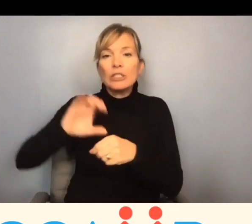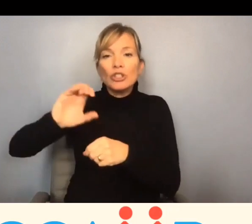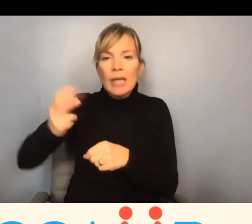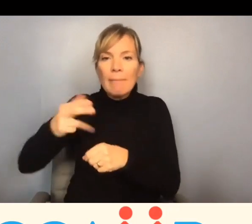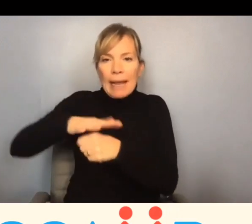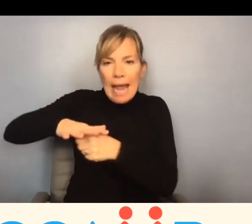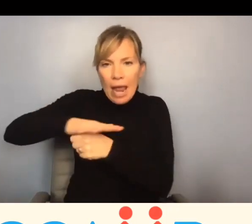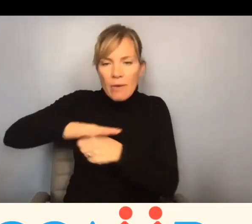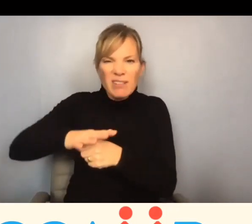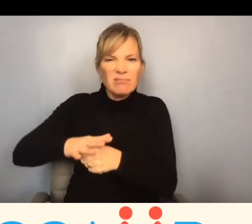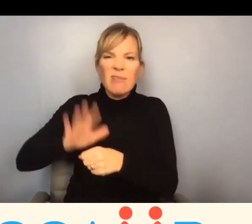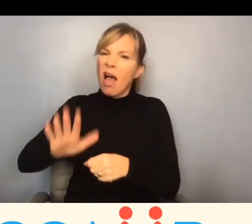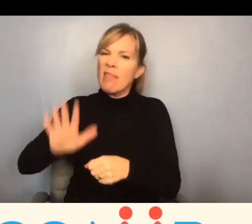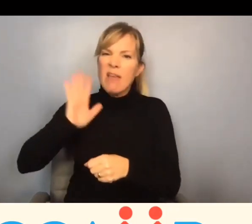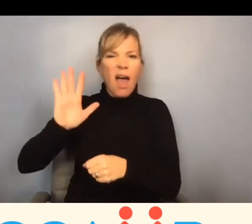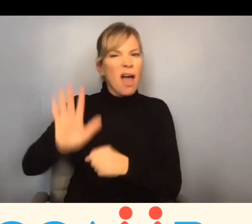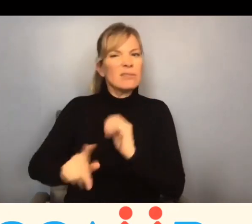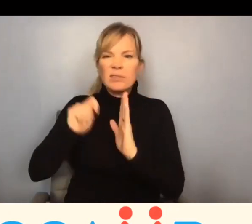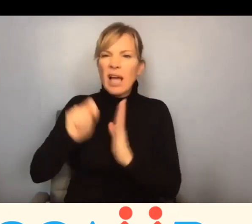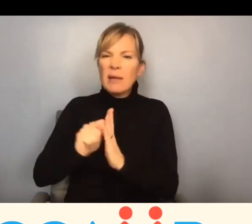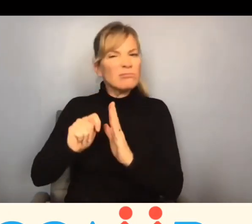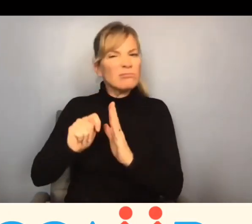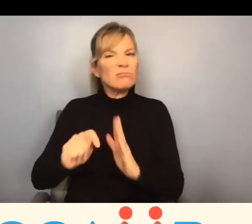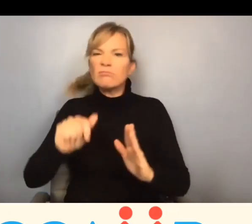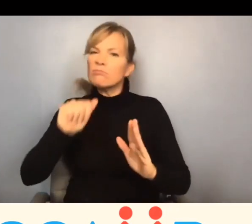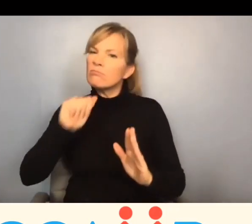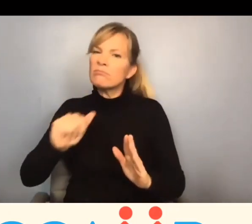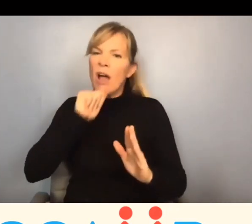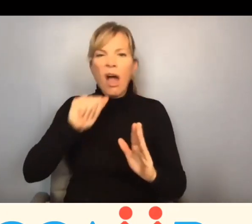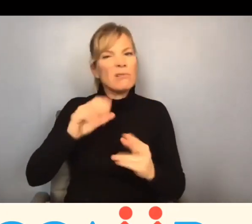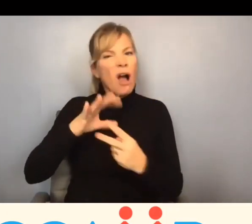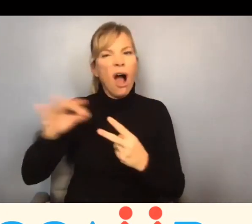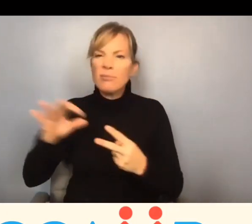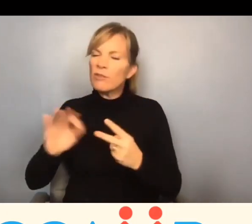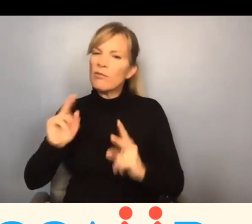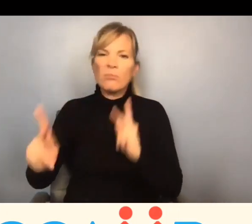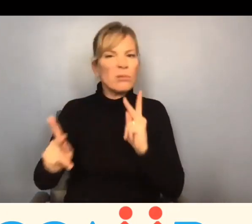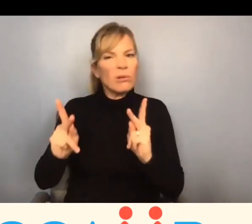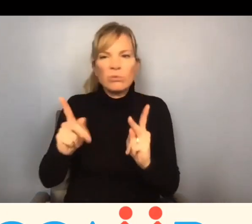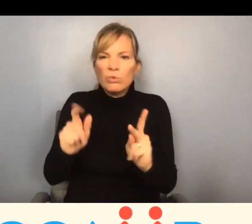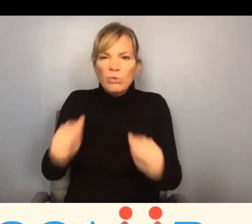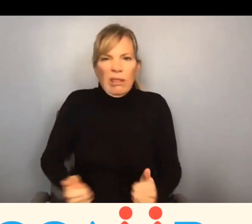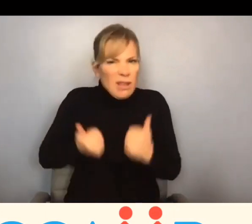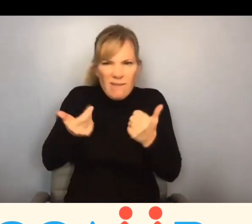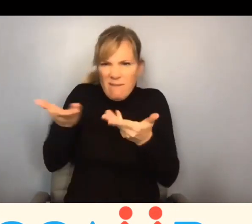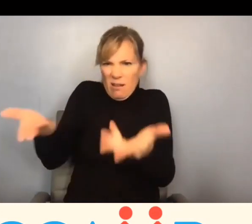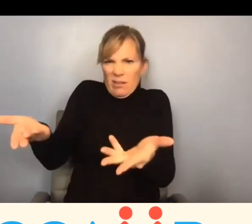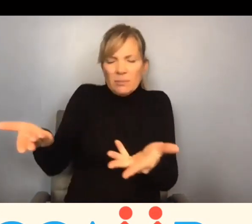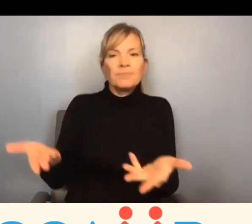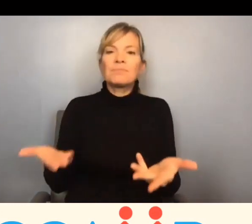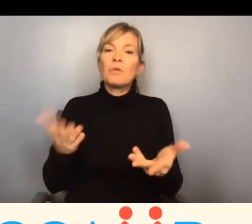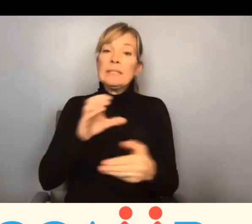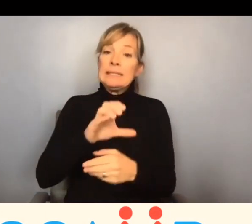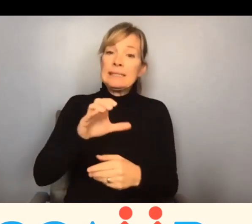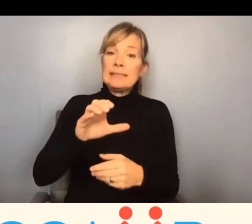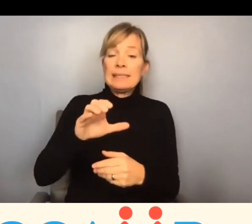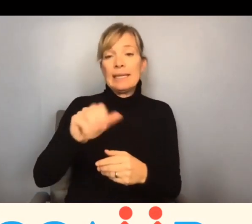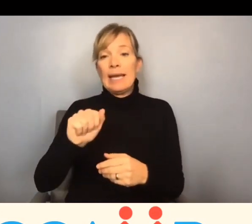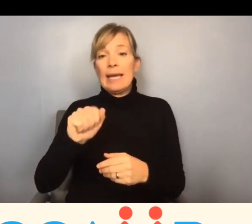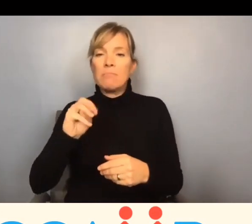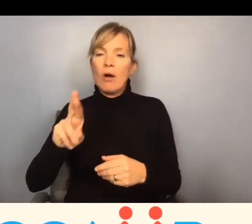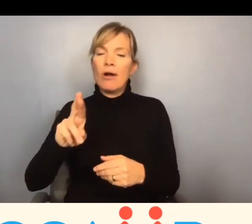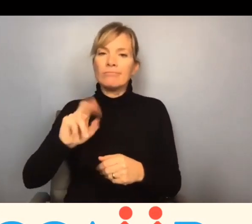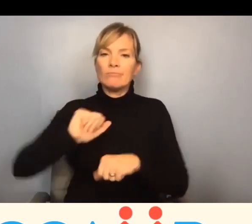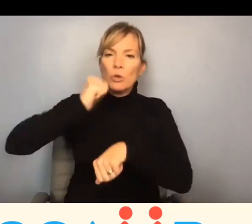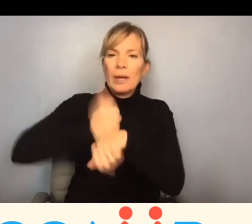area. At the time, there just weren't many opportunities or options for people. And so CCAMR created a